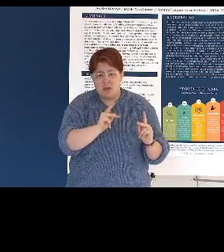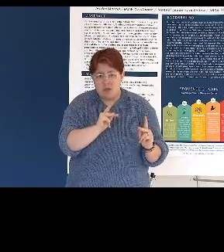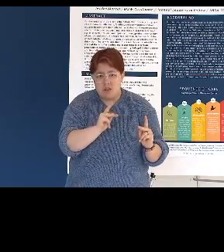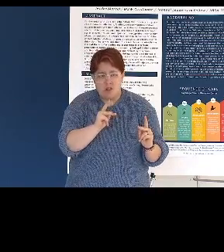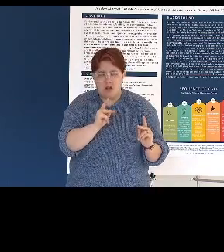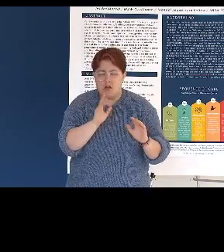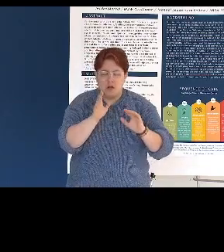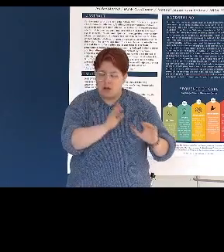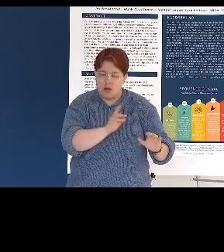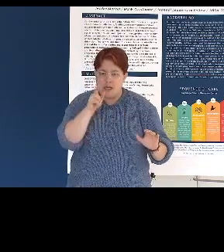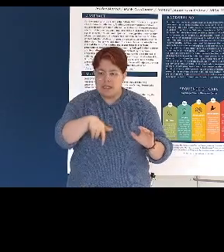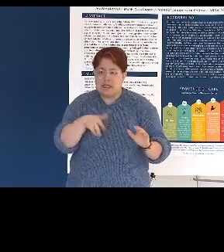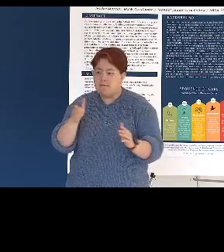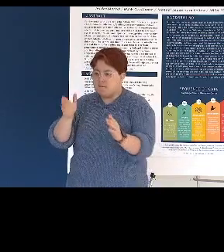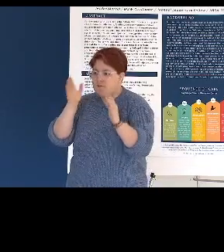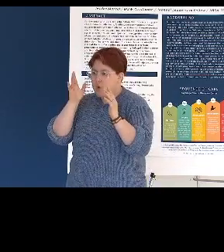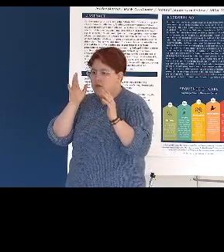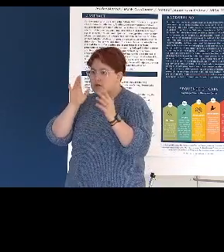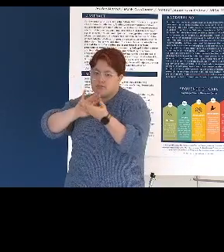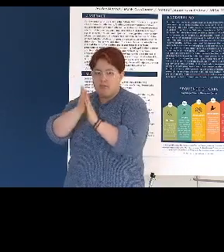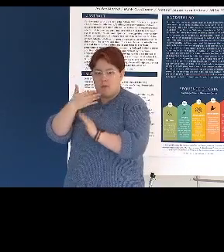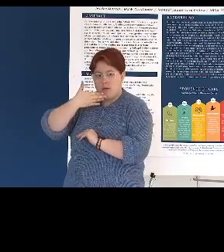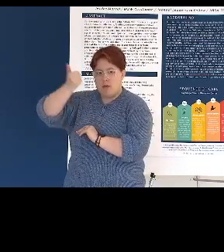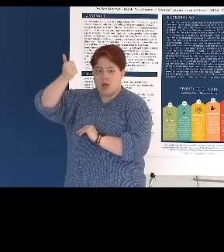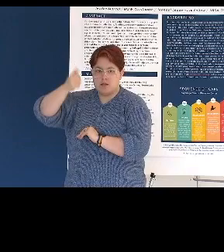need to just focus on being the best.